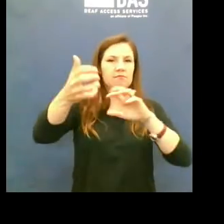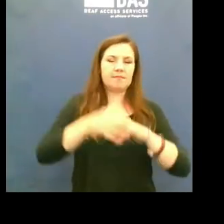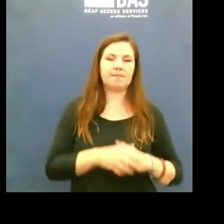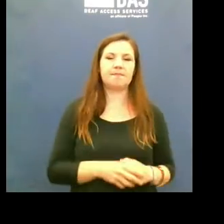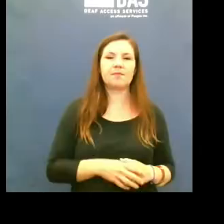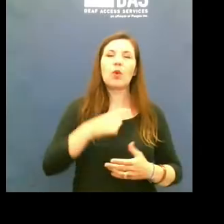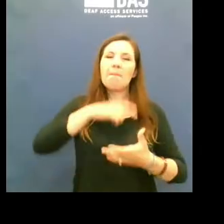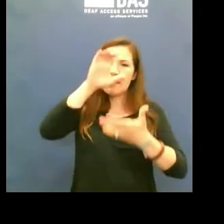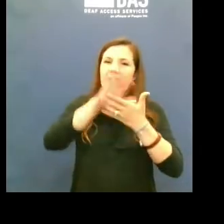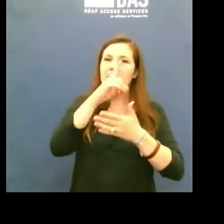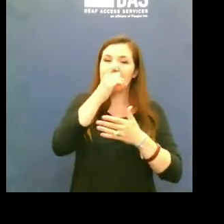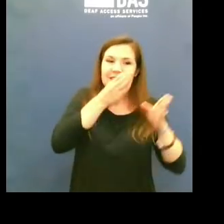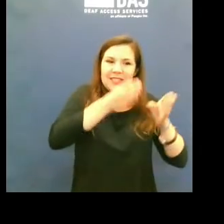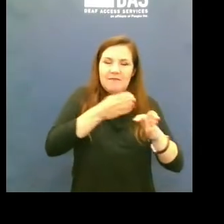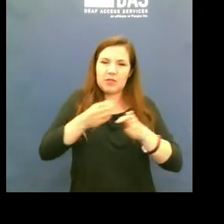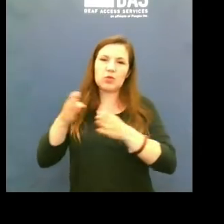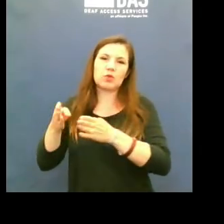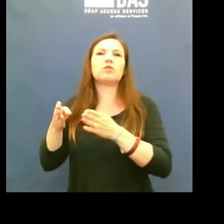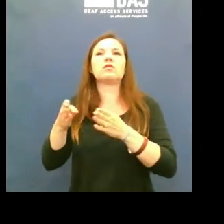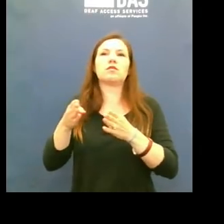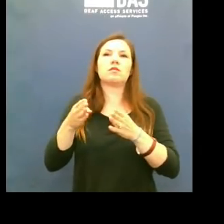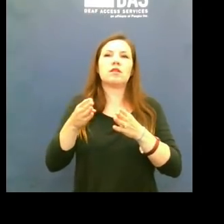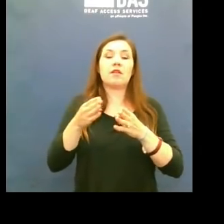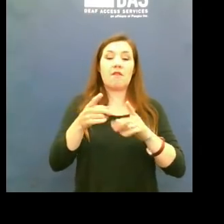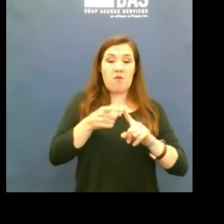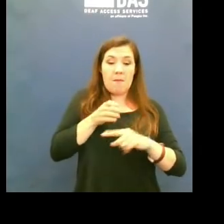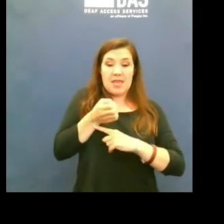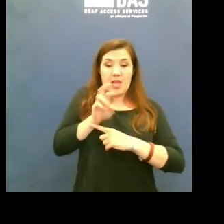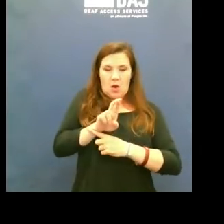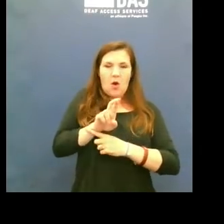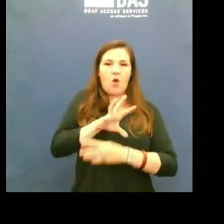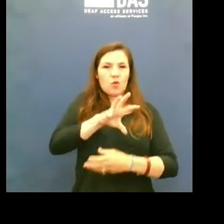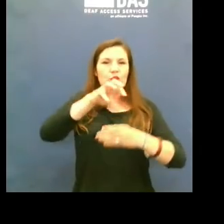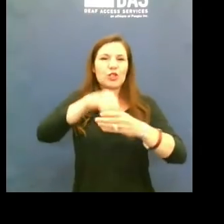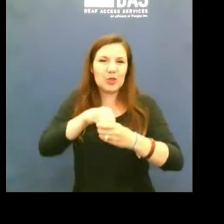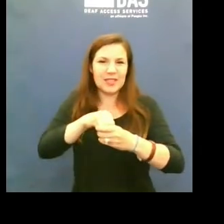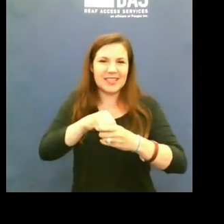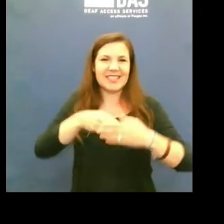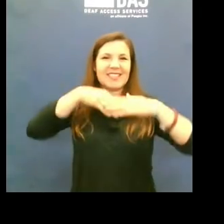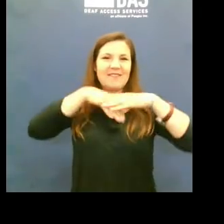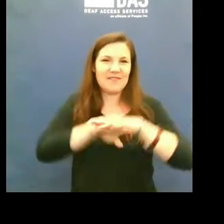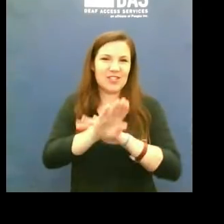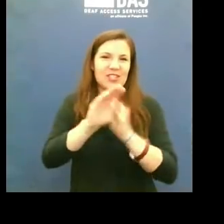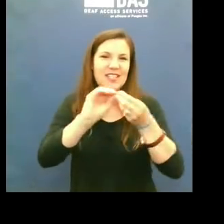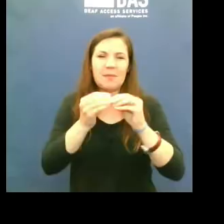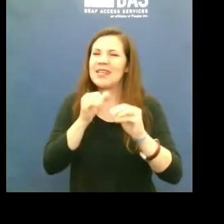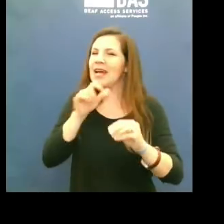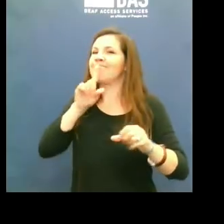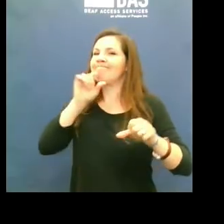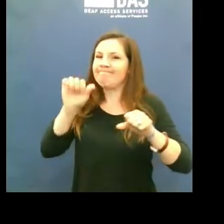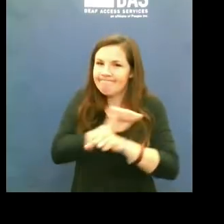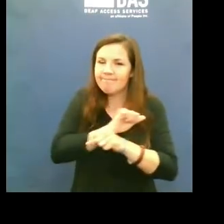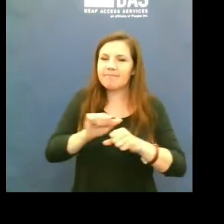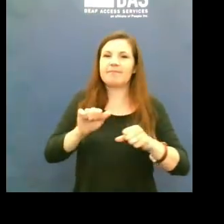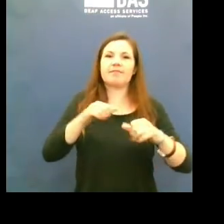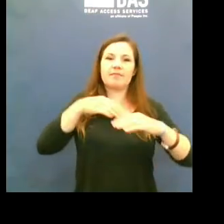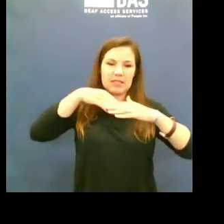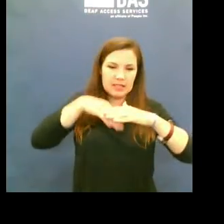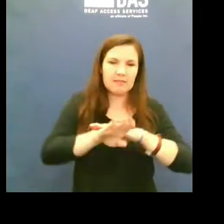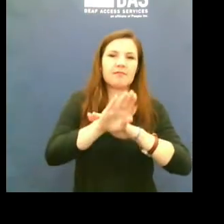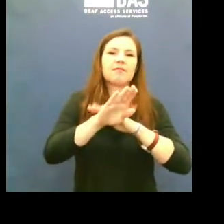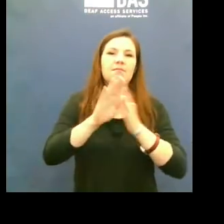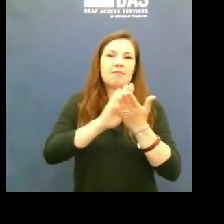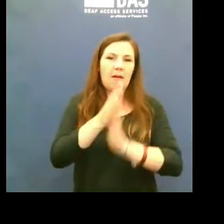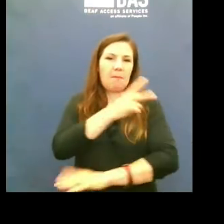we believe it is because individuals were included in the admissions data, even though they were truly not admitted, but